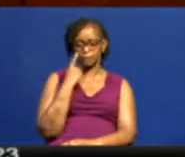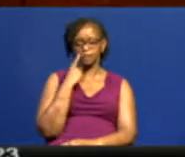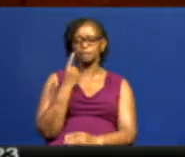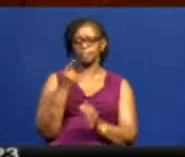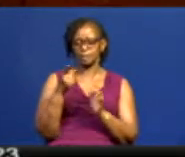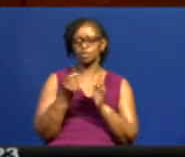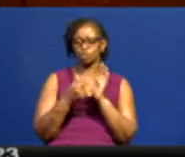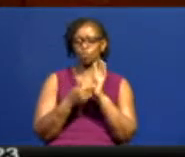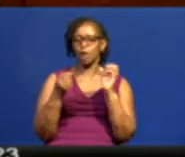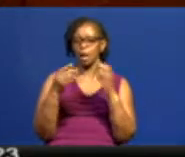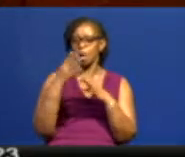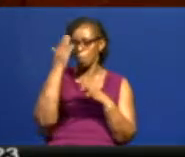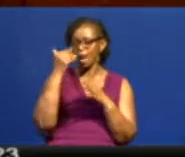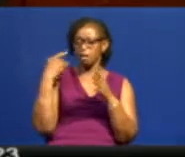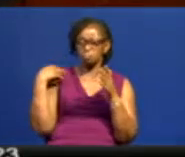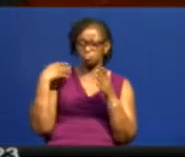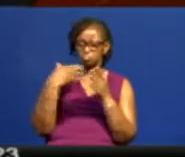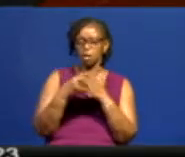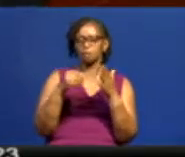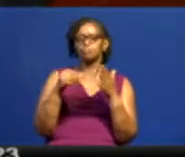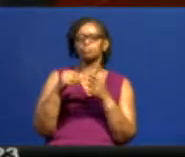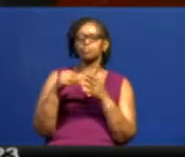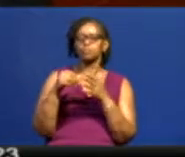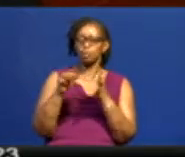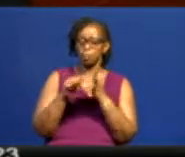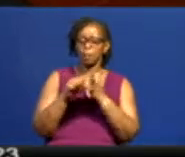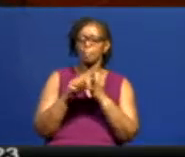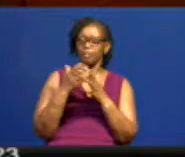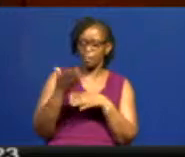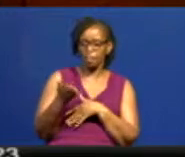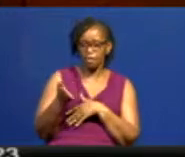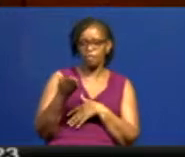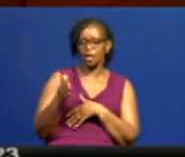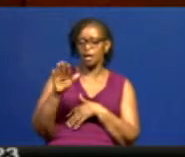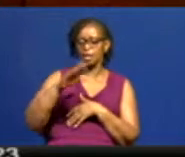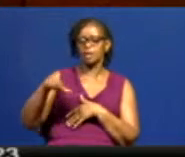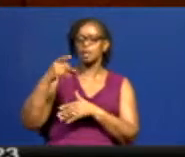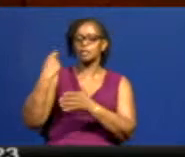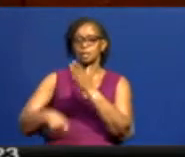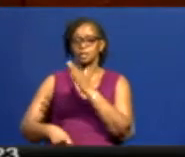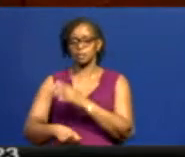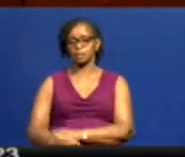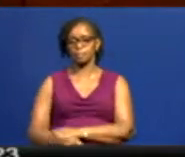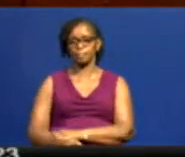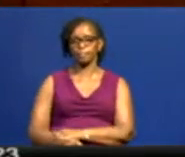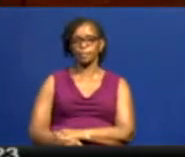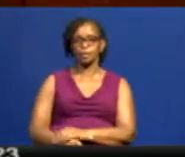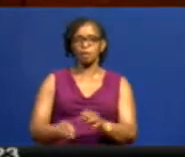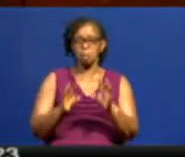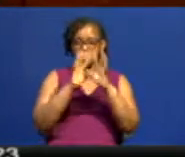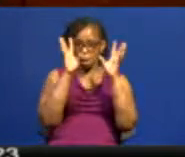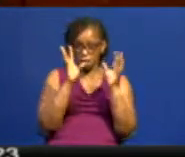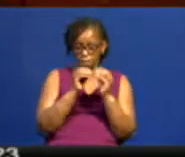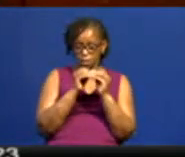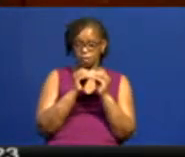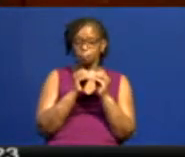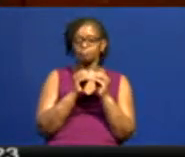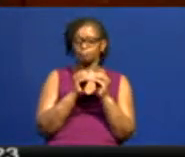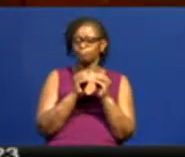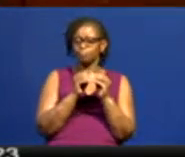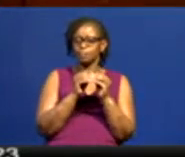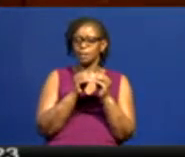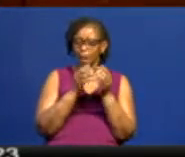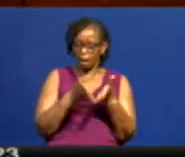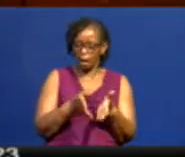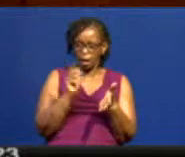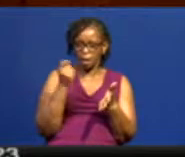taxation. Honourable Speaker, it is true that the economy of this country, or the budget of this country, is financed majorly